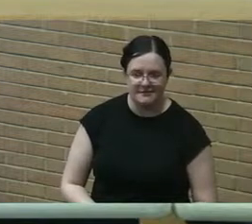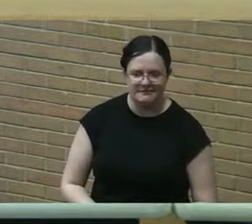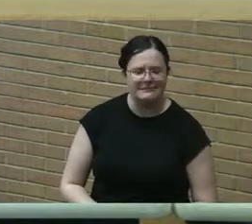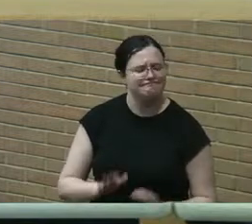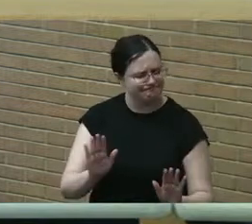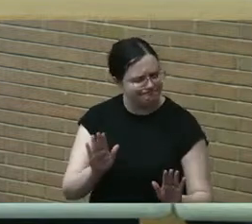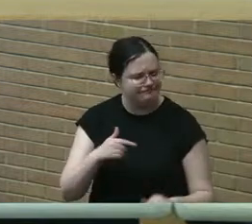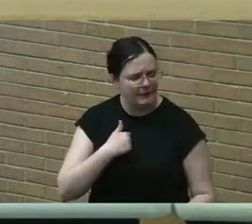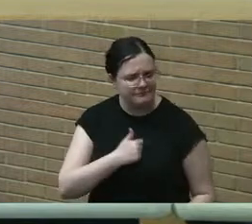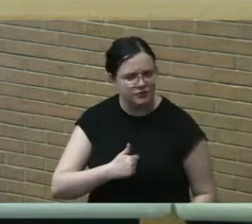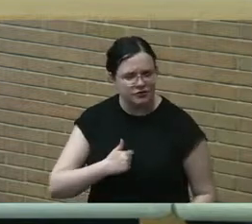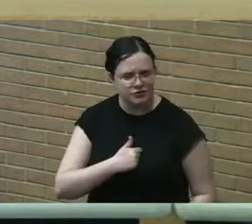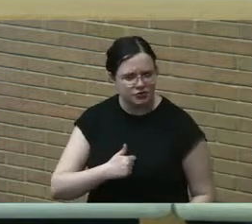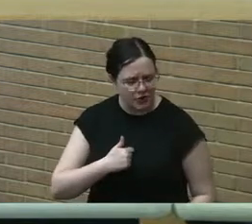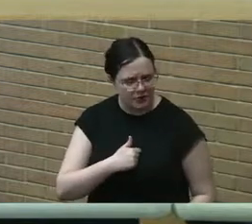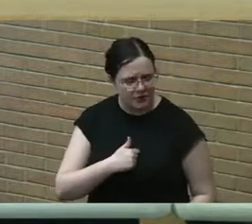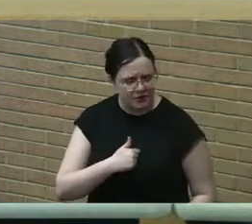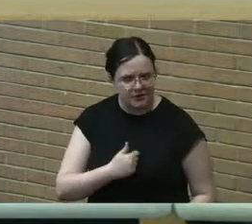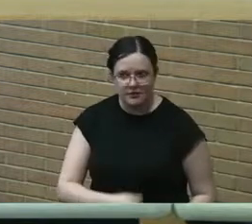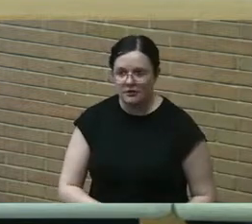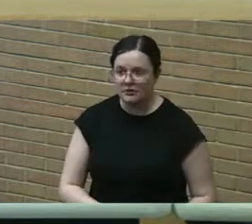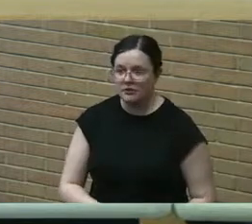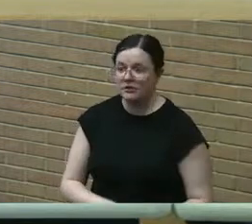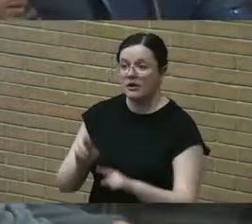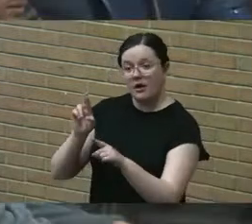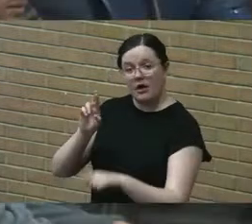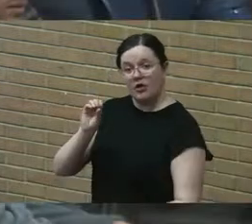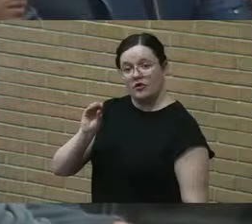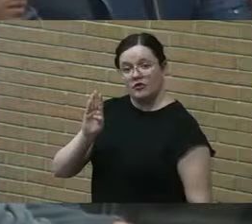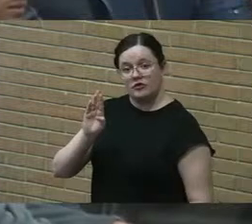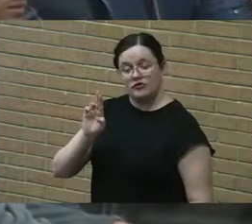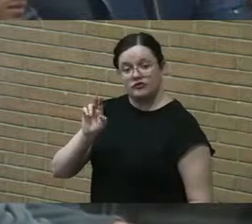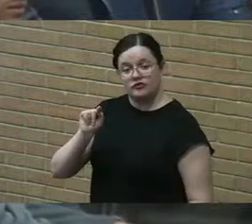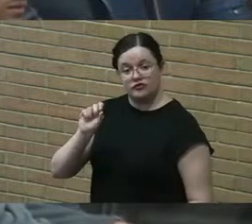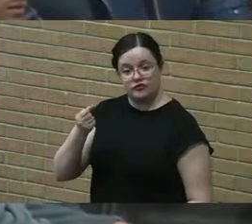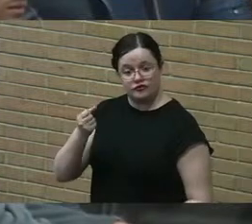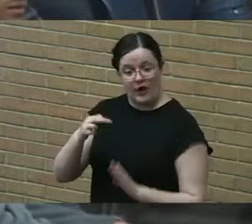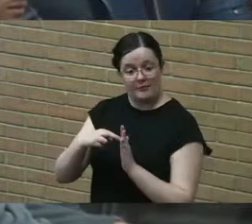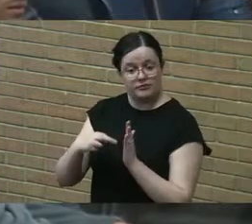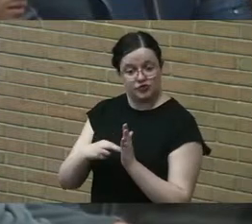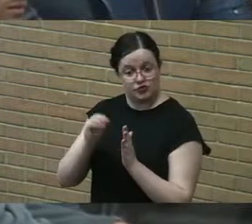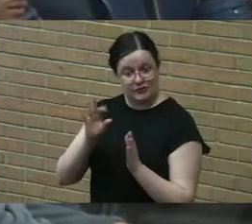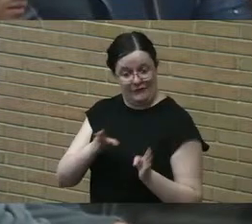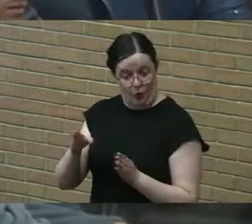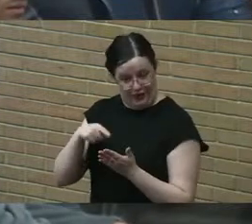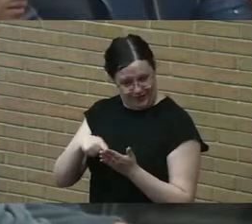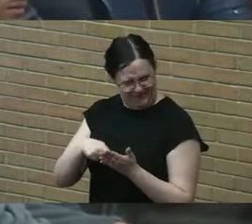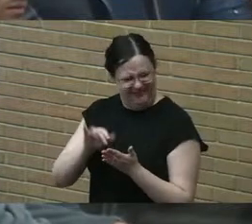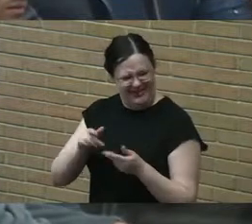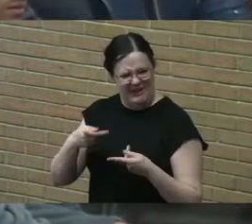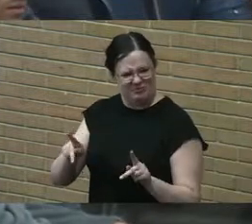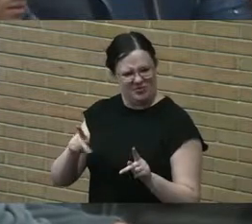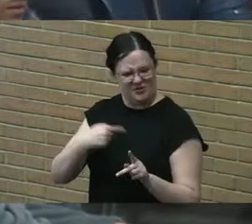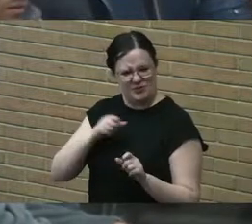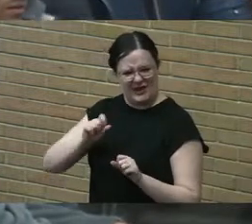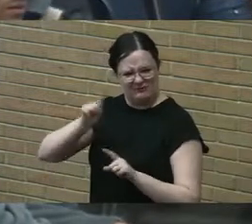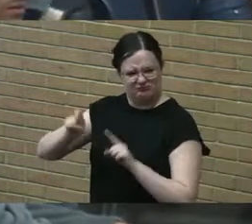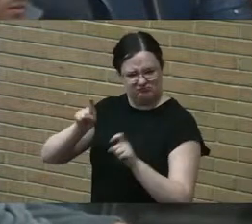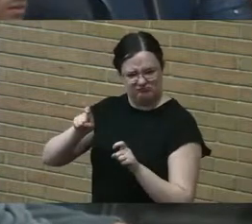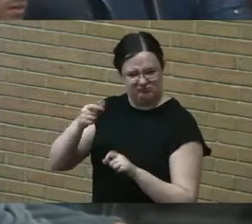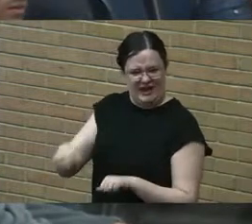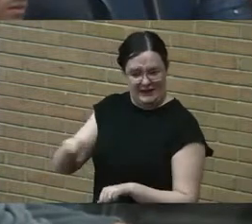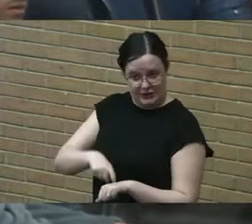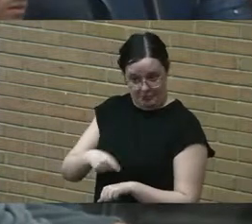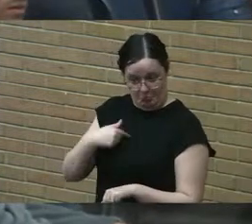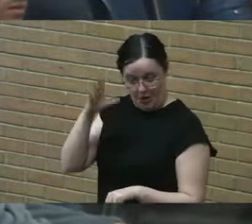sorry, we have. Robert's Rules of Order allow for questions to be asked at any time. I assume that the town of Brighton runs under Robert's Rules